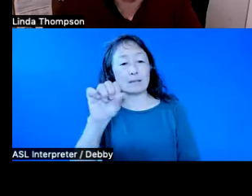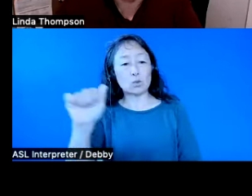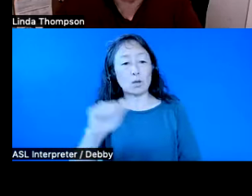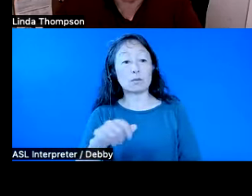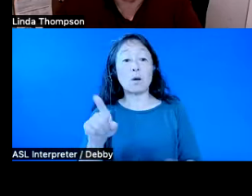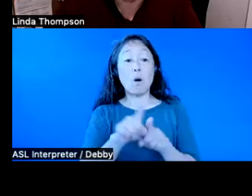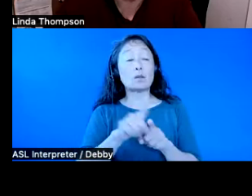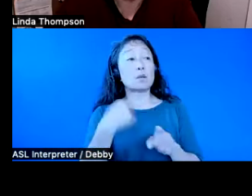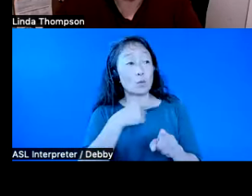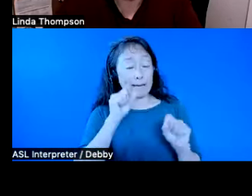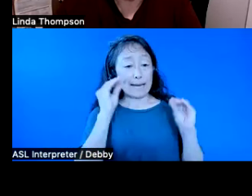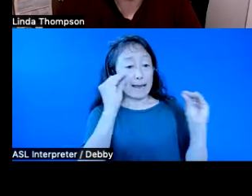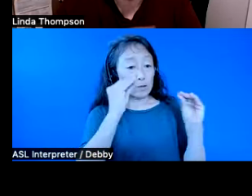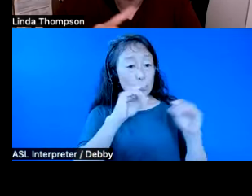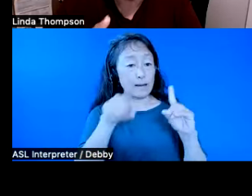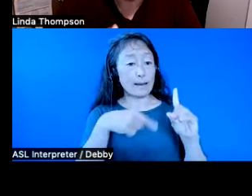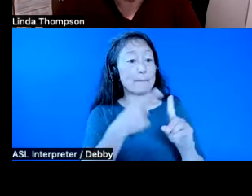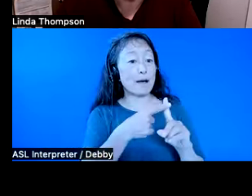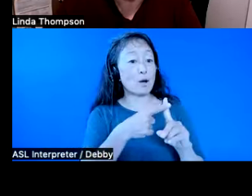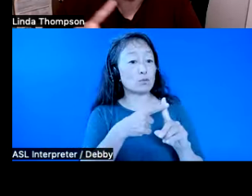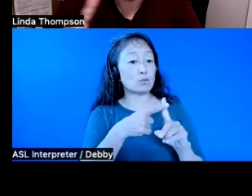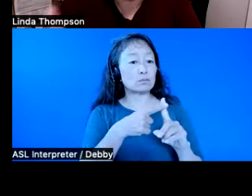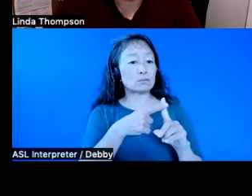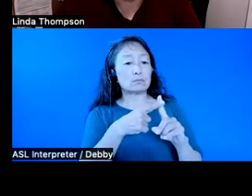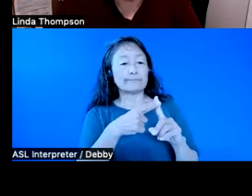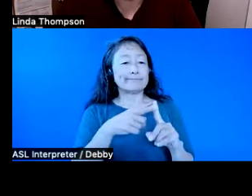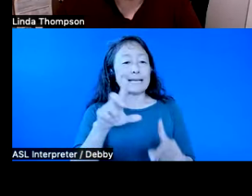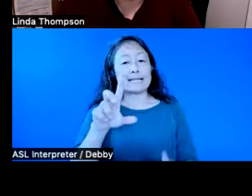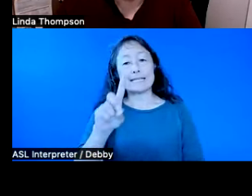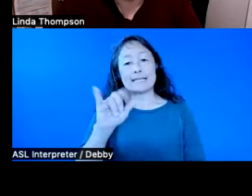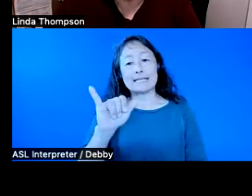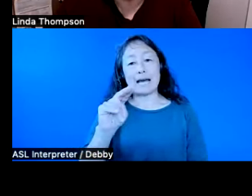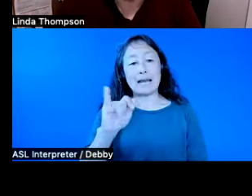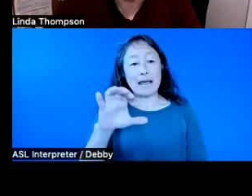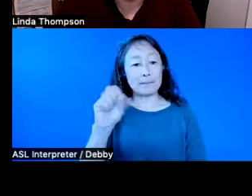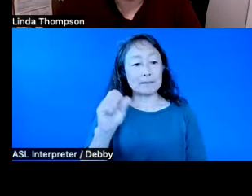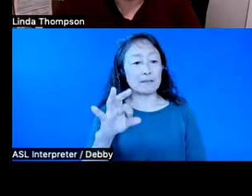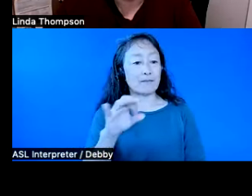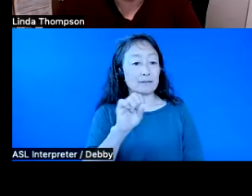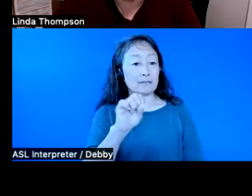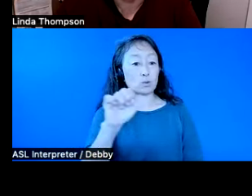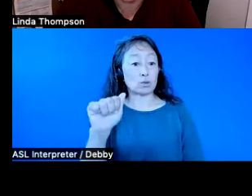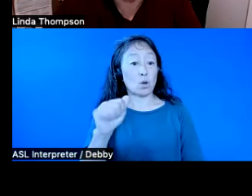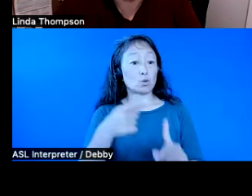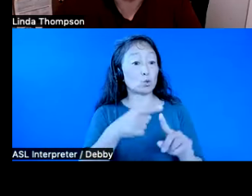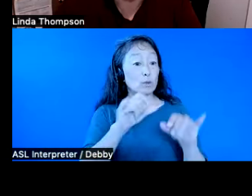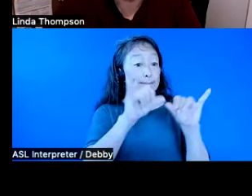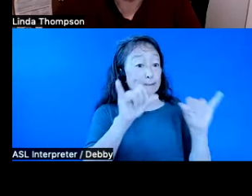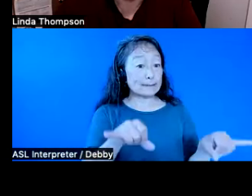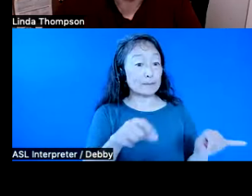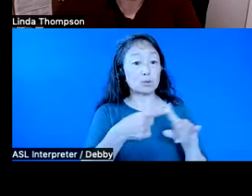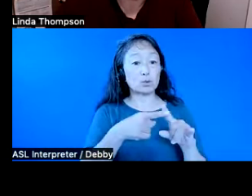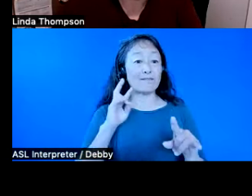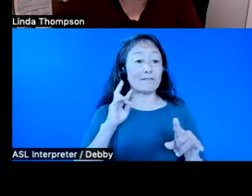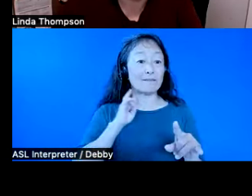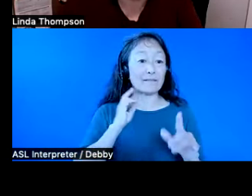dynamics of sexual assault to the systems, to the victims, and to any supportive family and friends. We